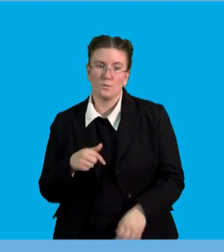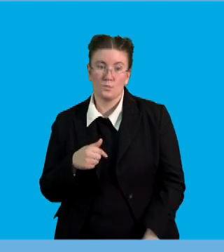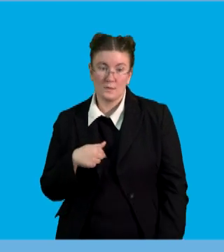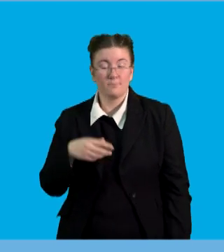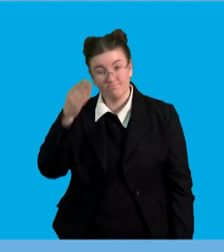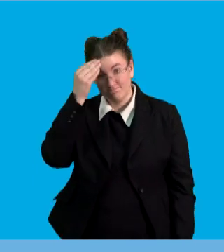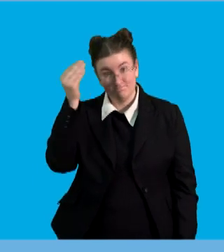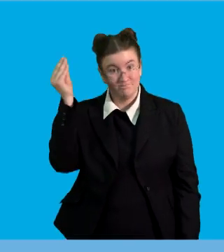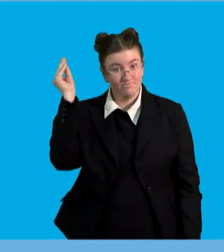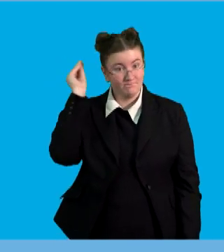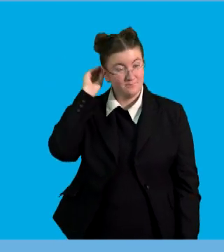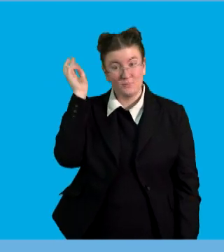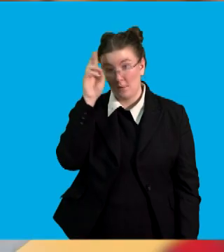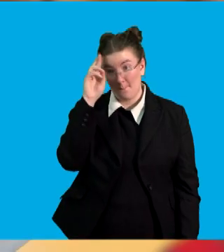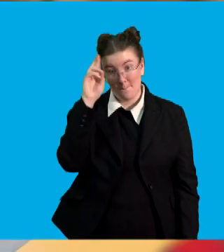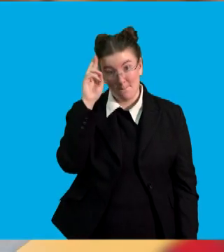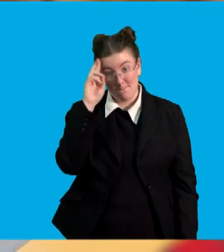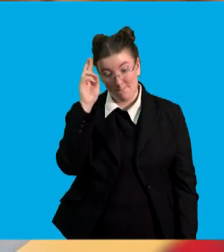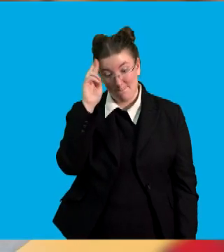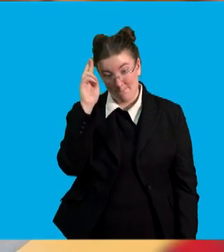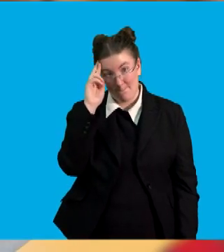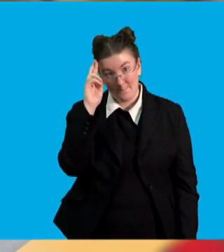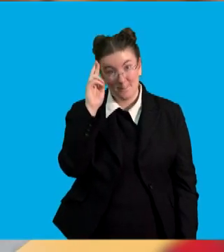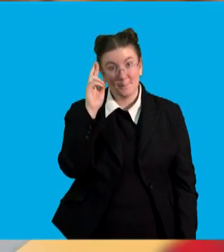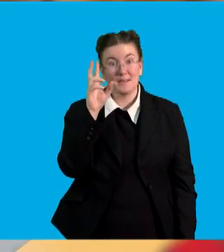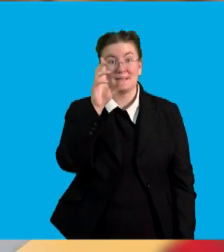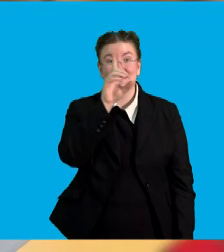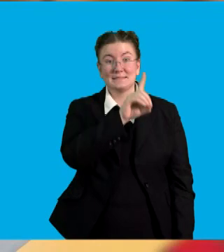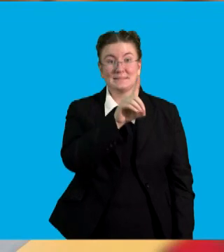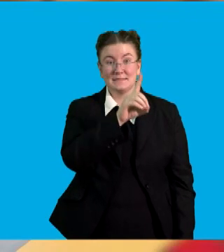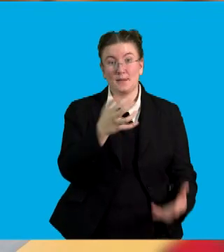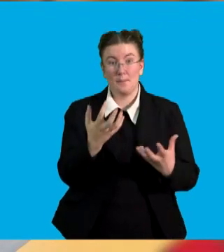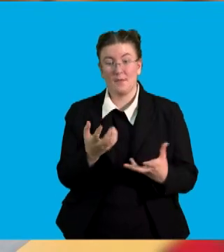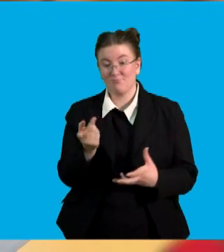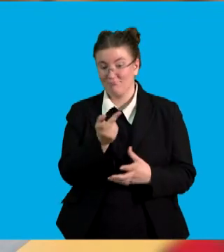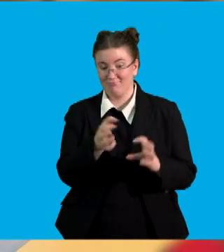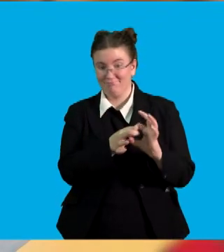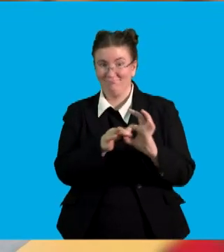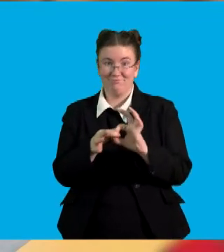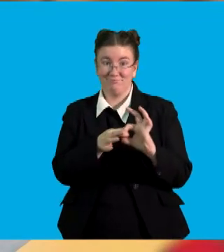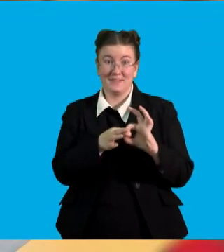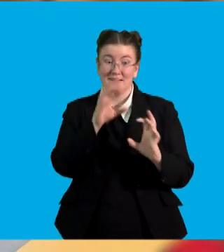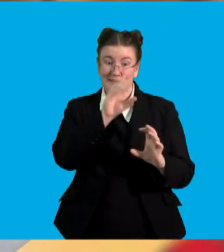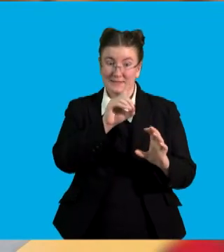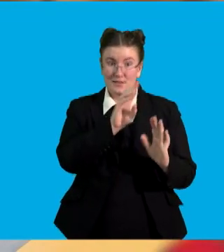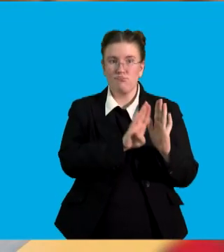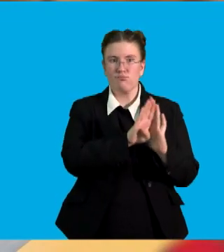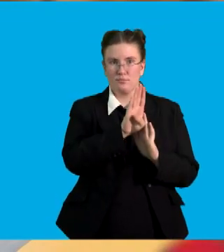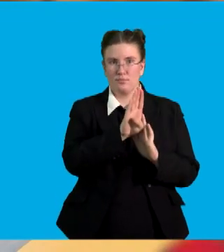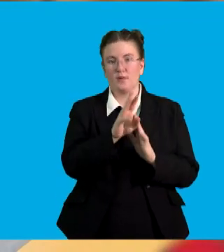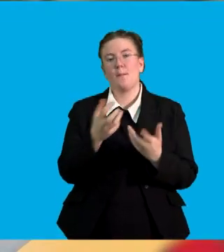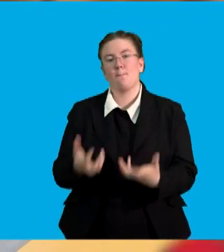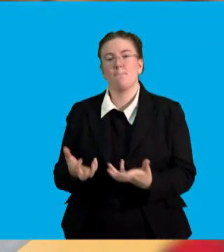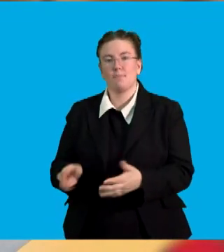We need to remember that the relationship between density and mass, when the density